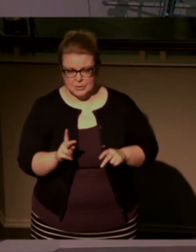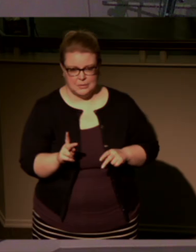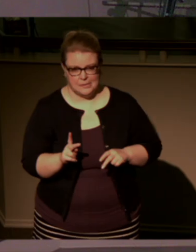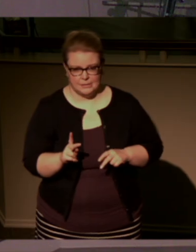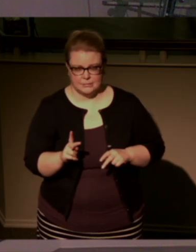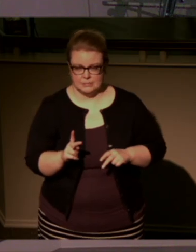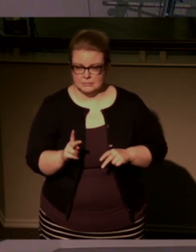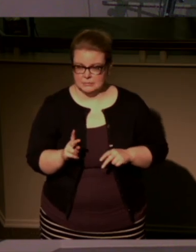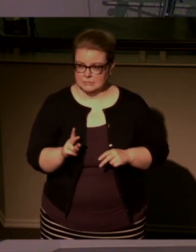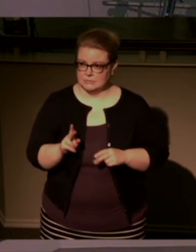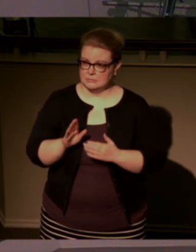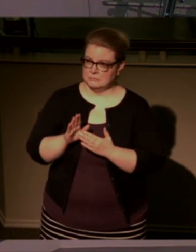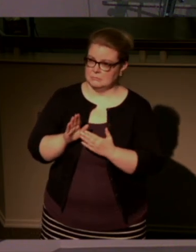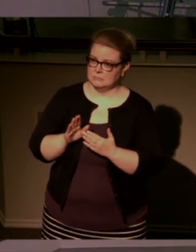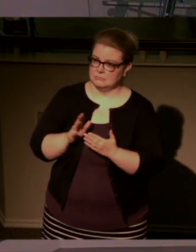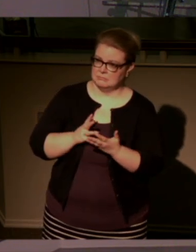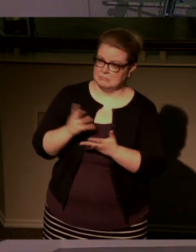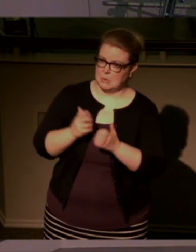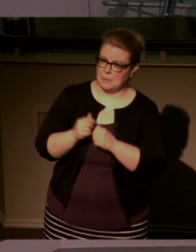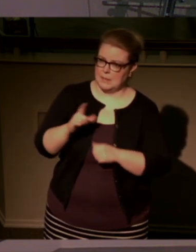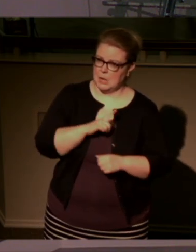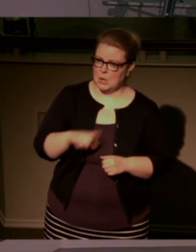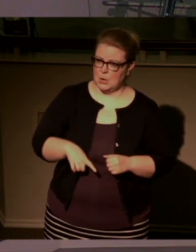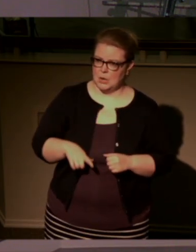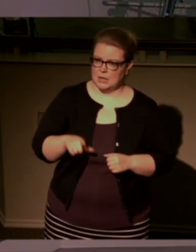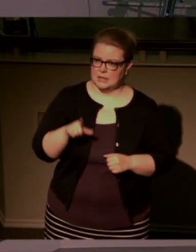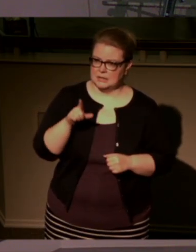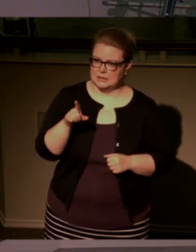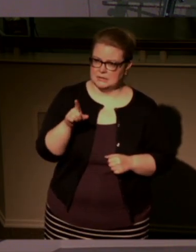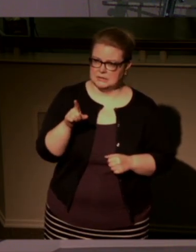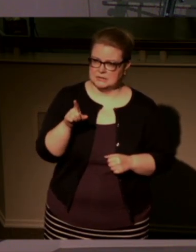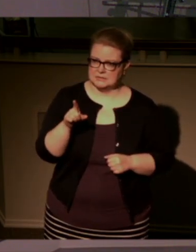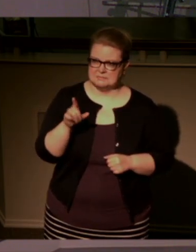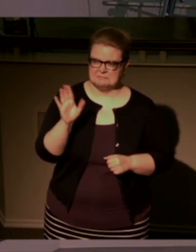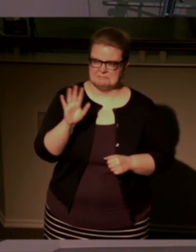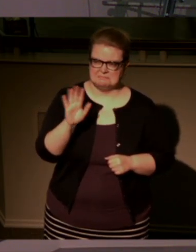Lord when His evidence of work was highest.